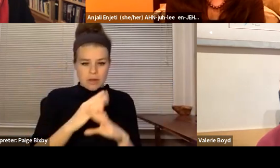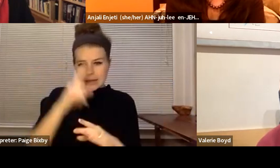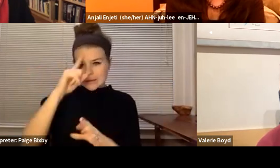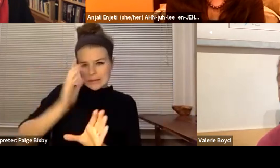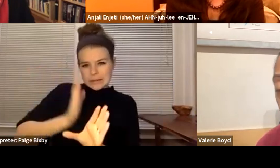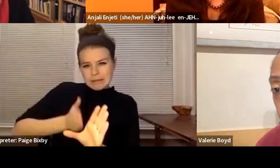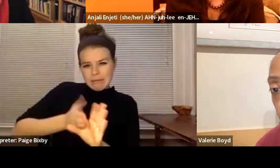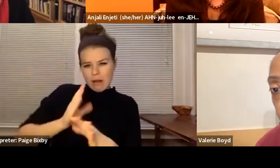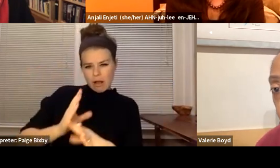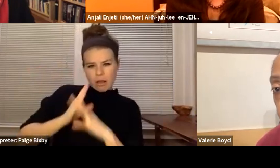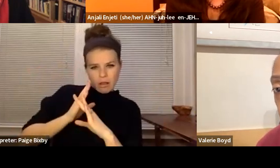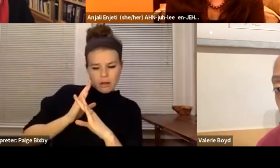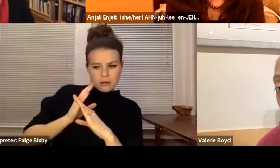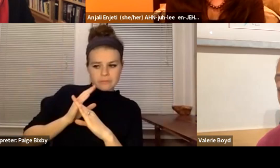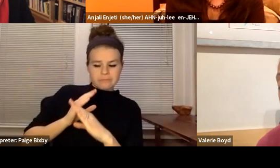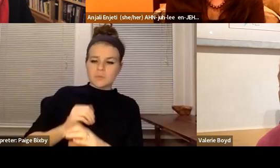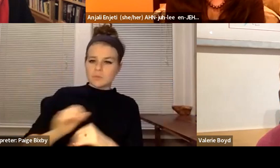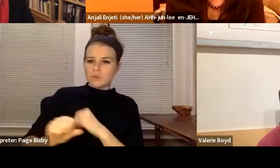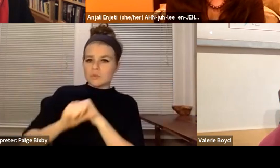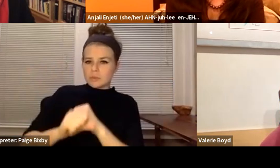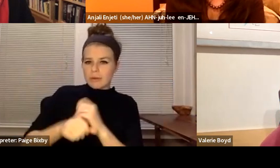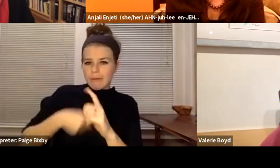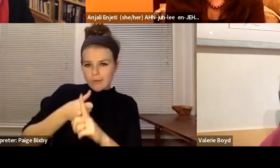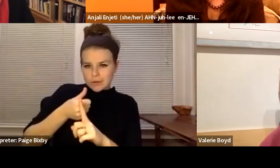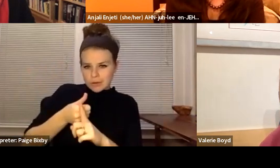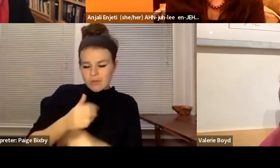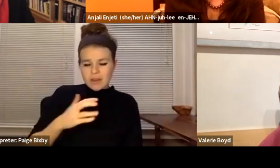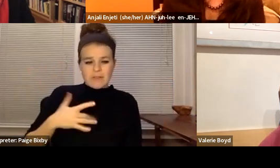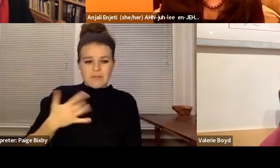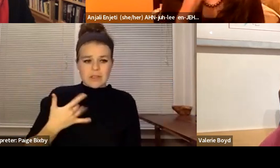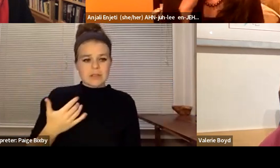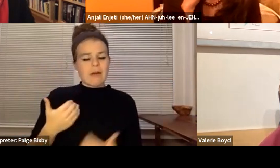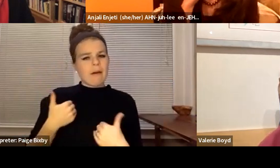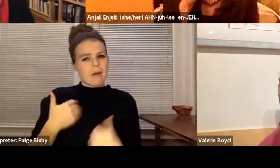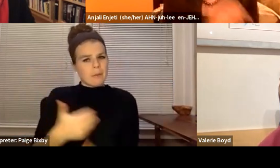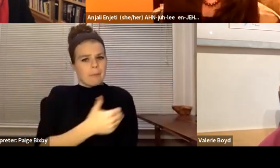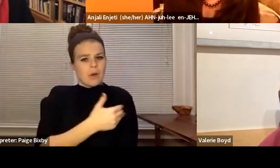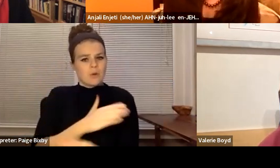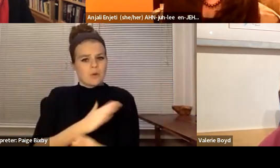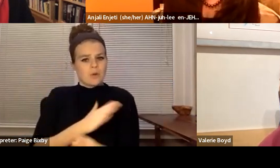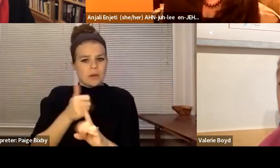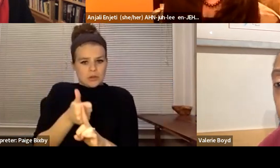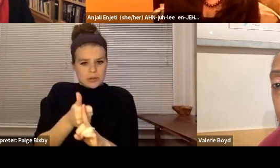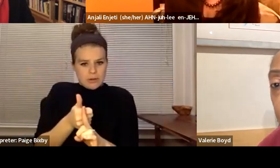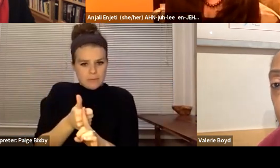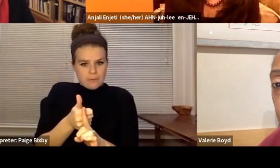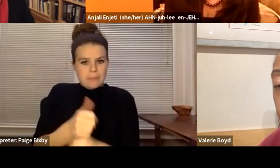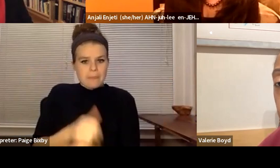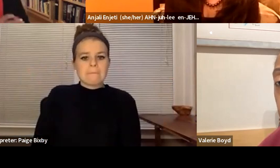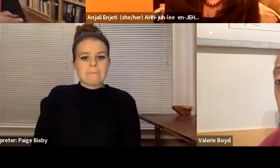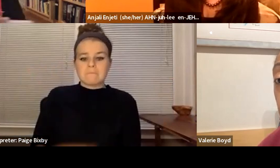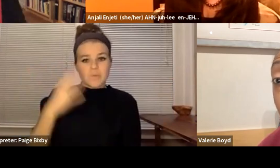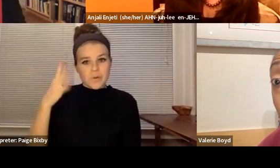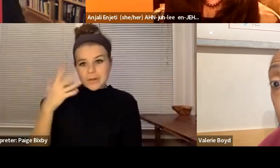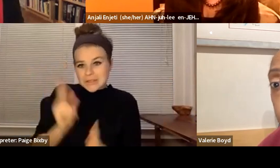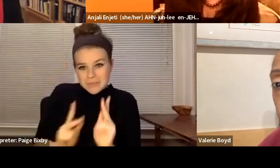ones, to protect herself. She feels she has a power to protect herself from crazy people